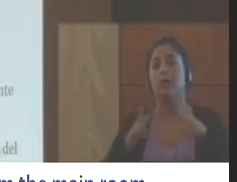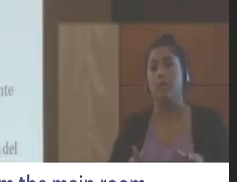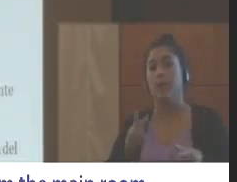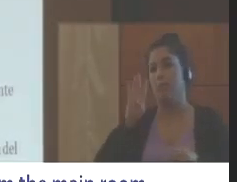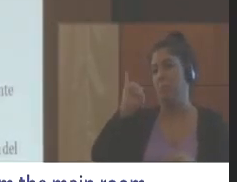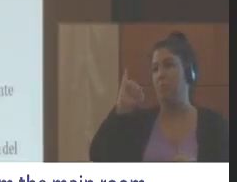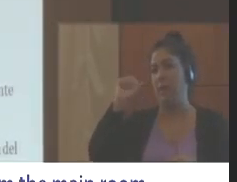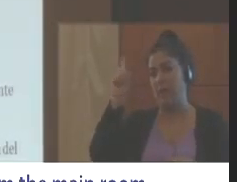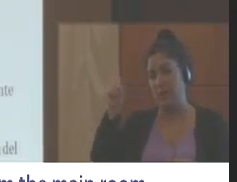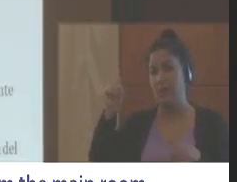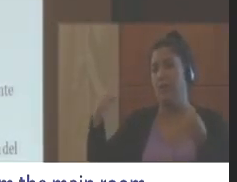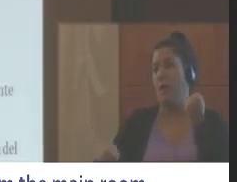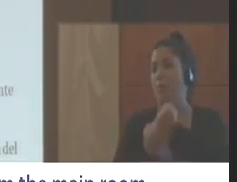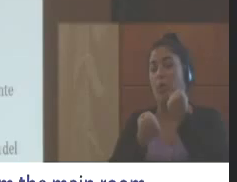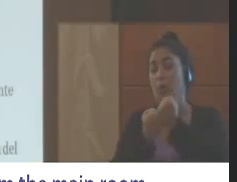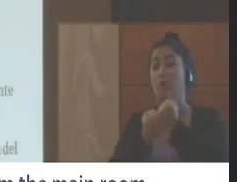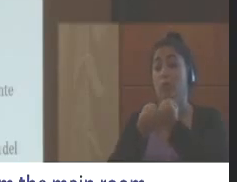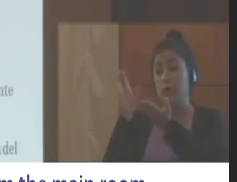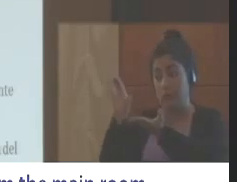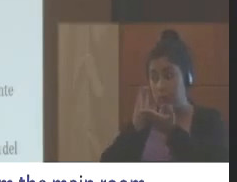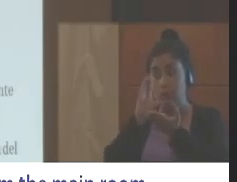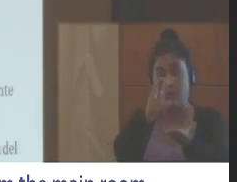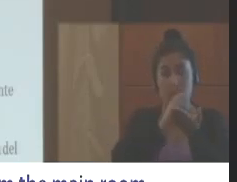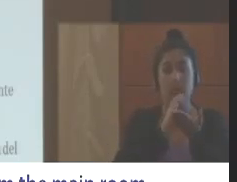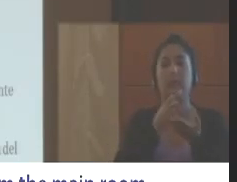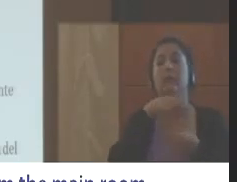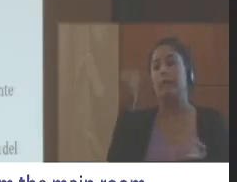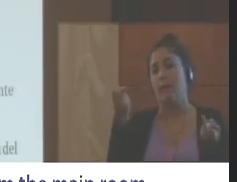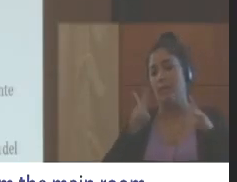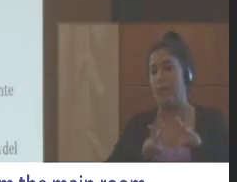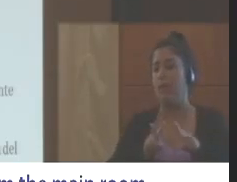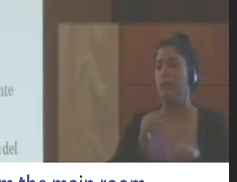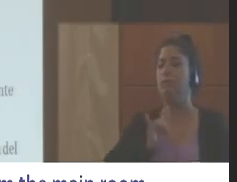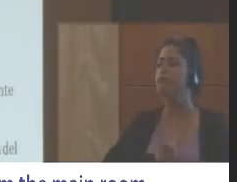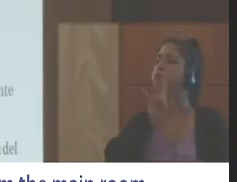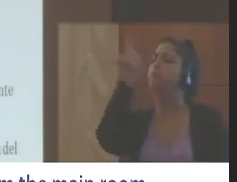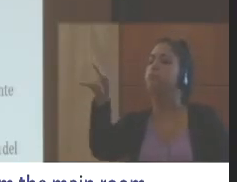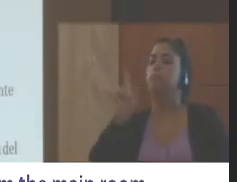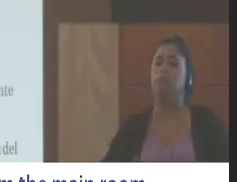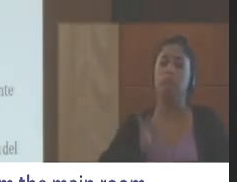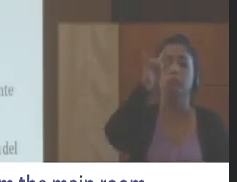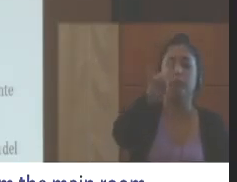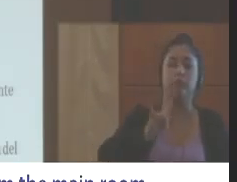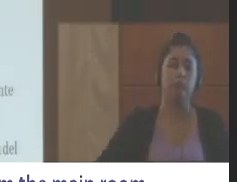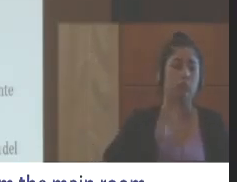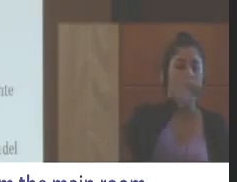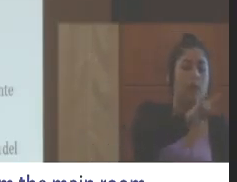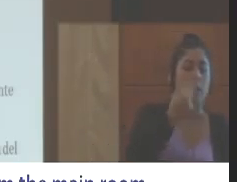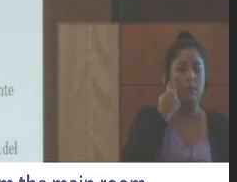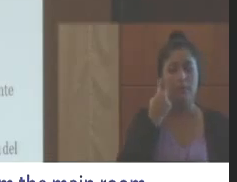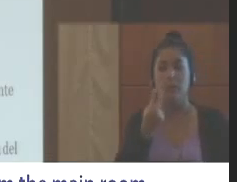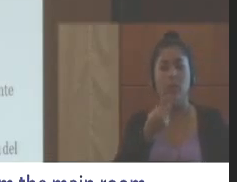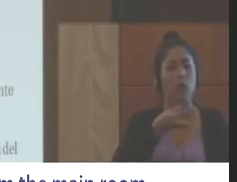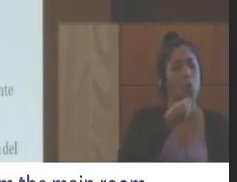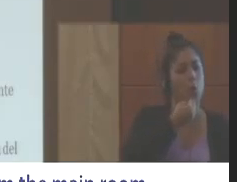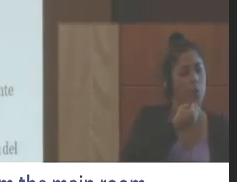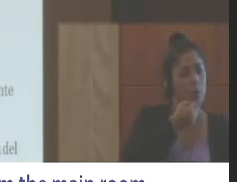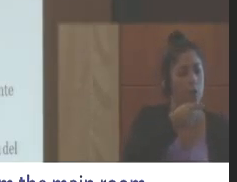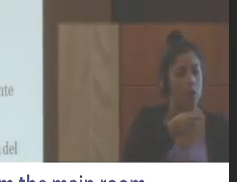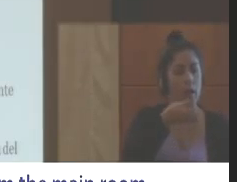disaster risk management. Also through IDB collaboration and multilateral collaboration, South-South collaboration, we went to neighboring